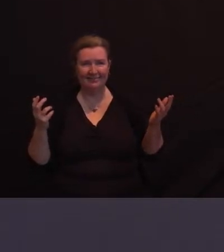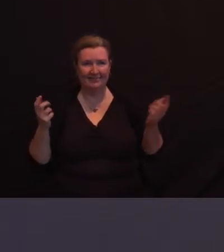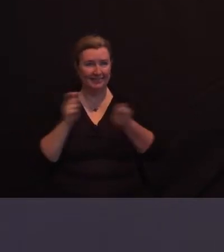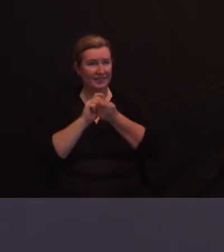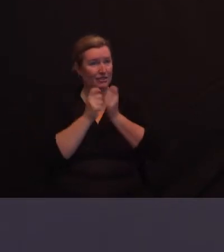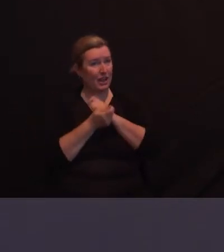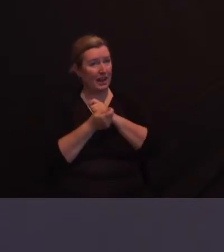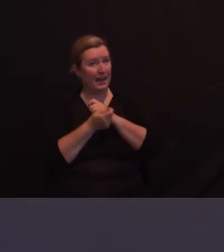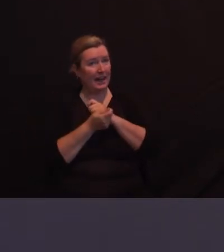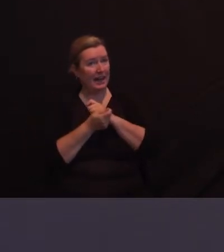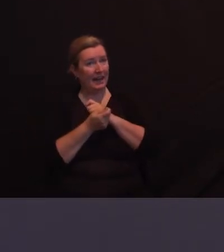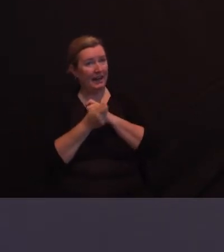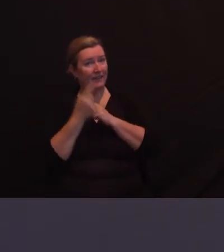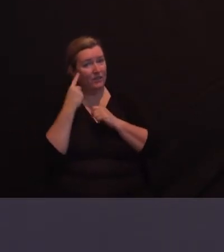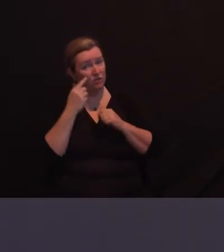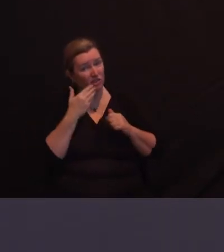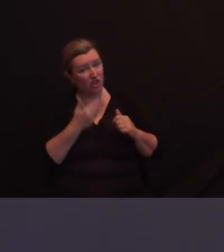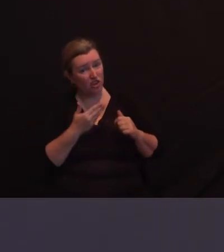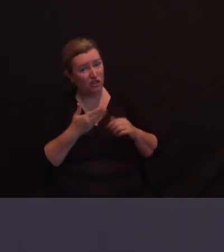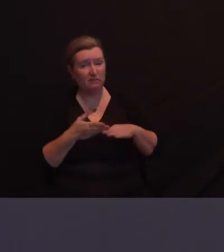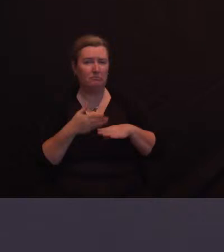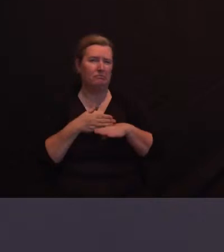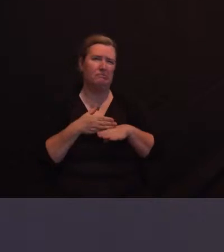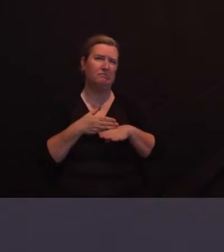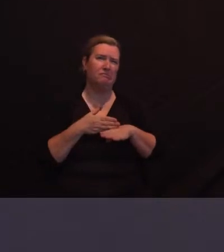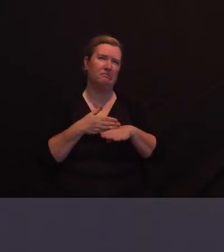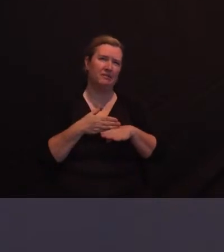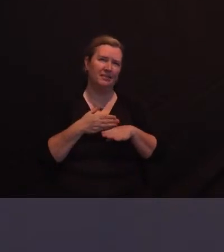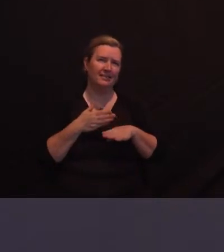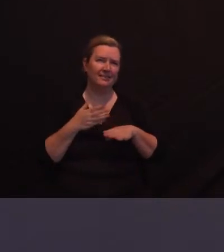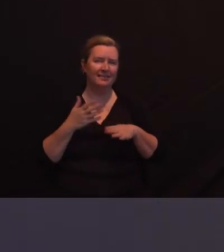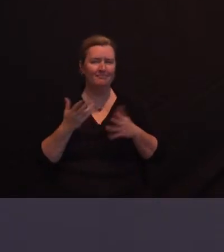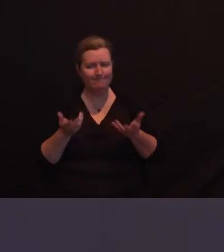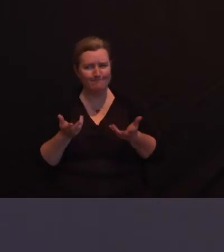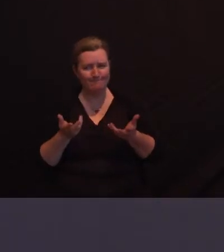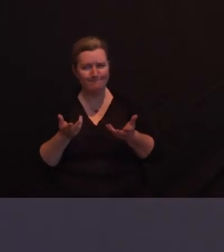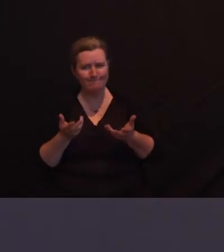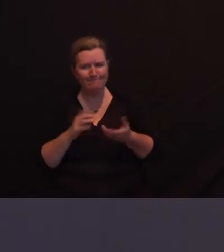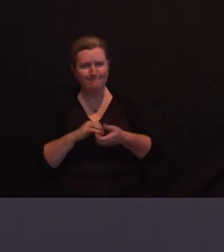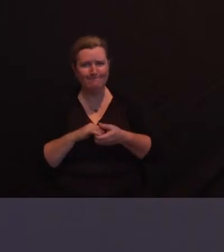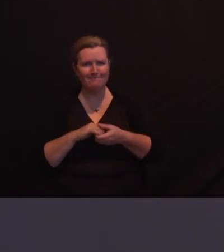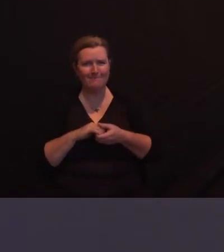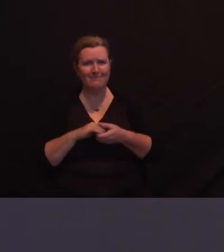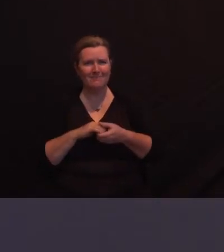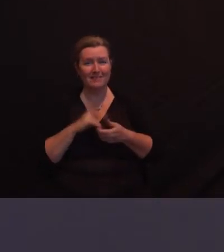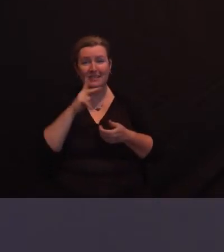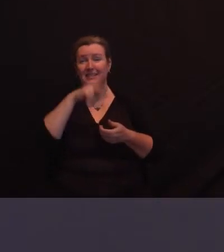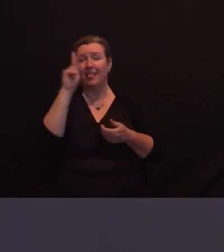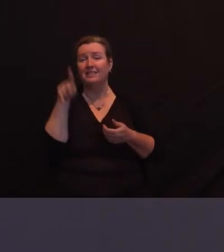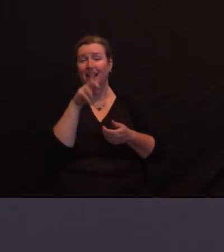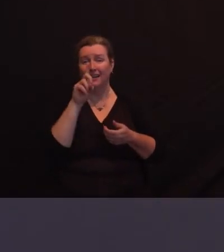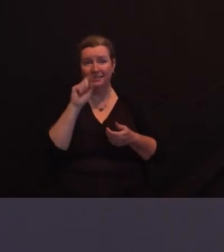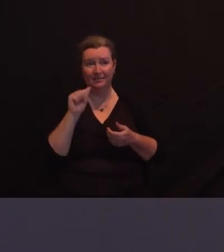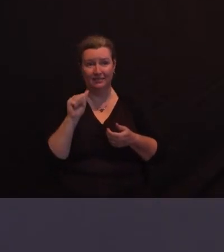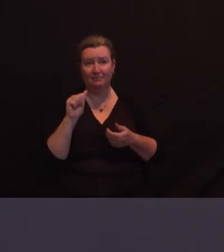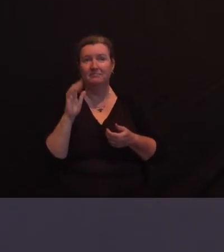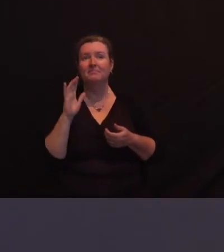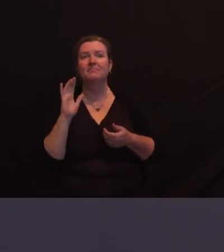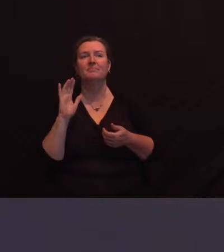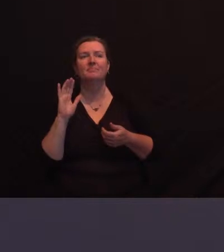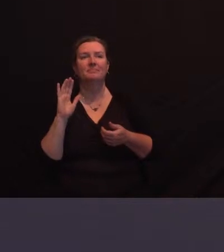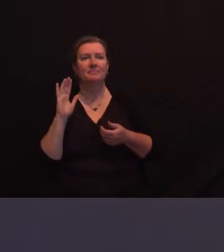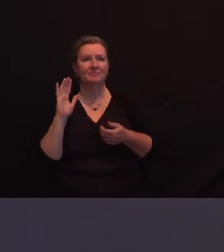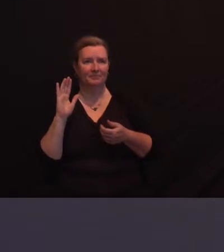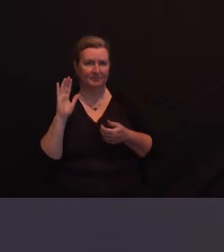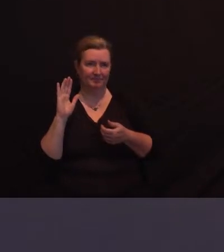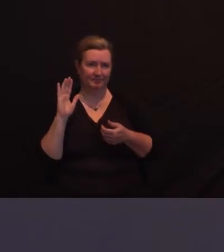are positive. And one of the positives we haven't spoken about today is Delta looks like it begins to peter out at a point where it's